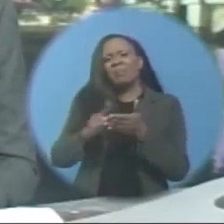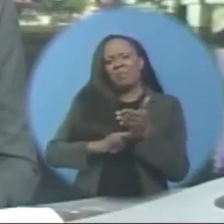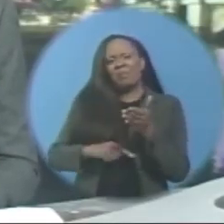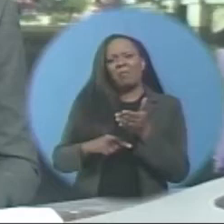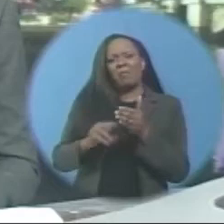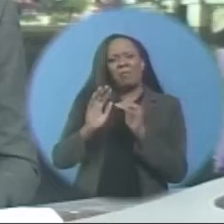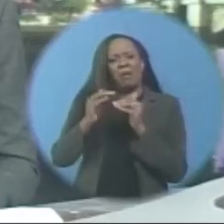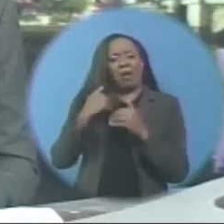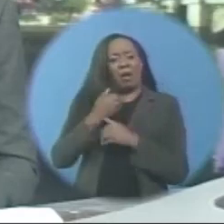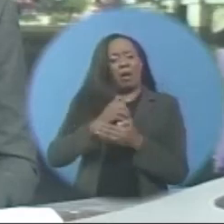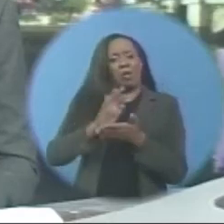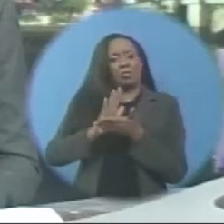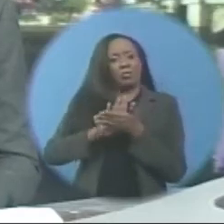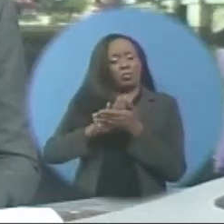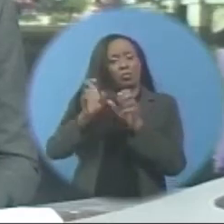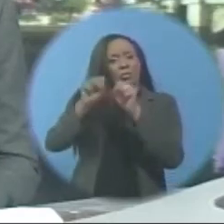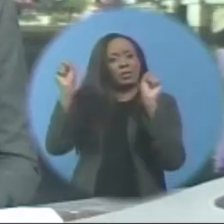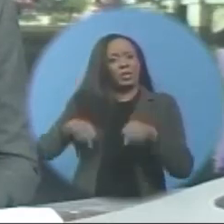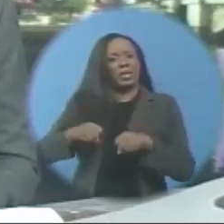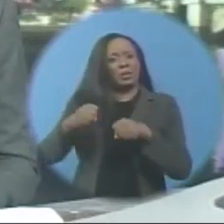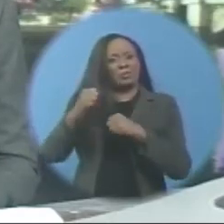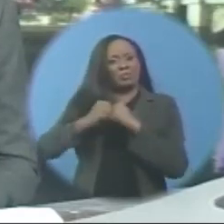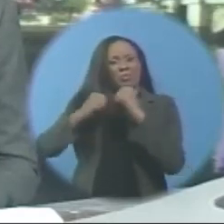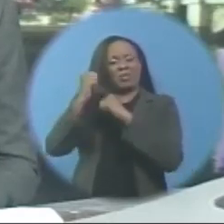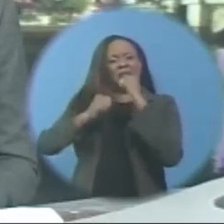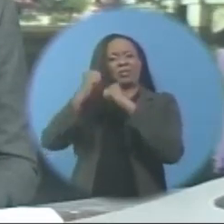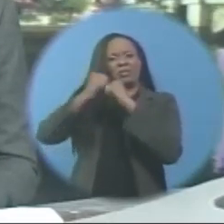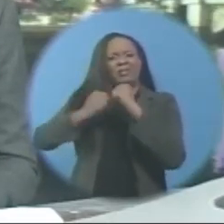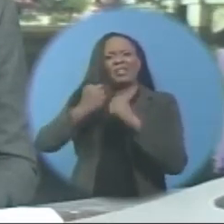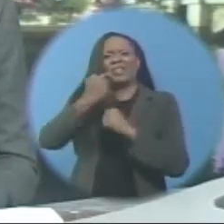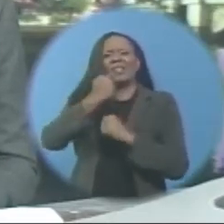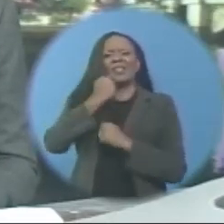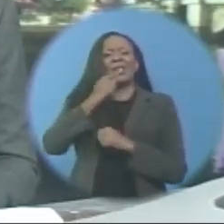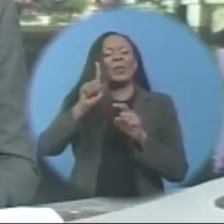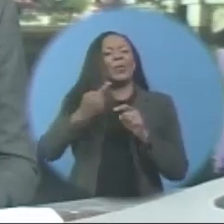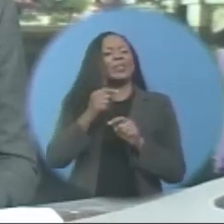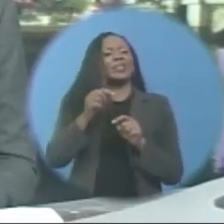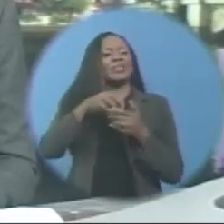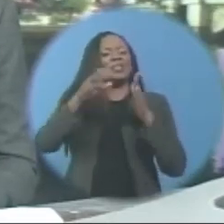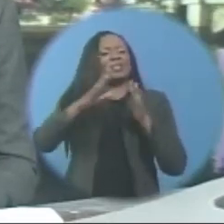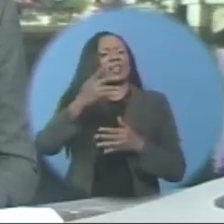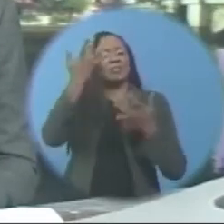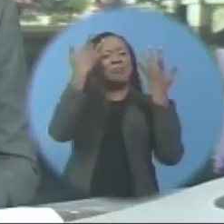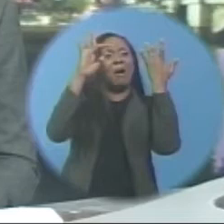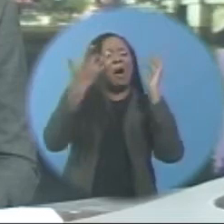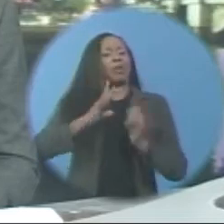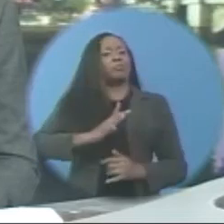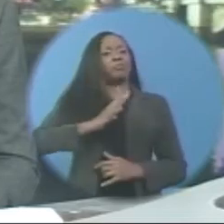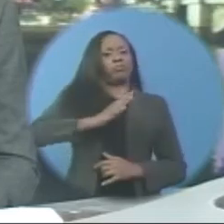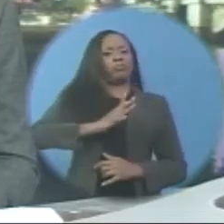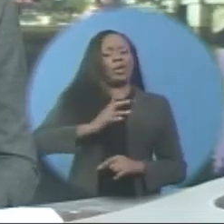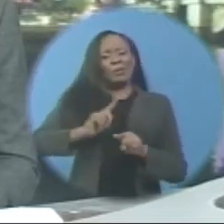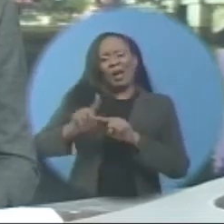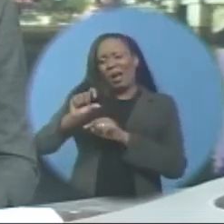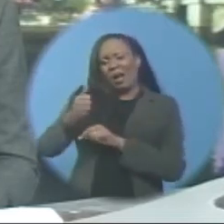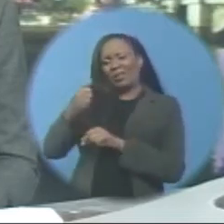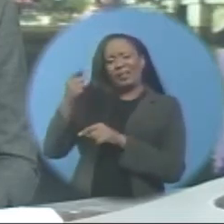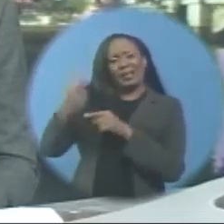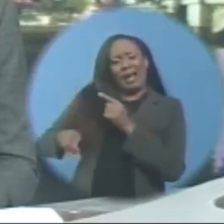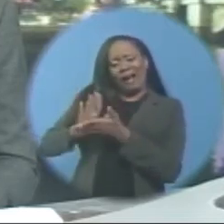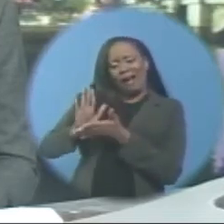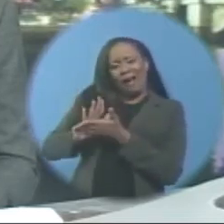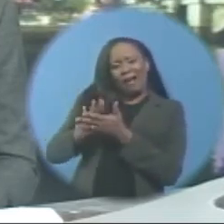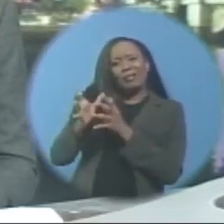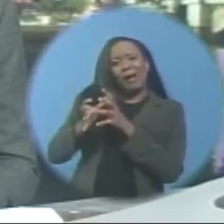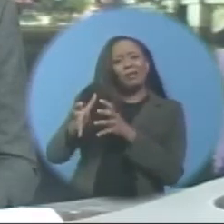academic structure of the school system, which she suggests creates opportunities for a small, elite group of students while